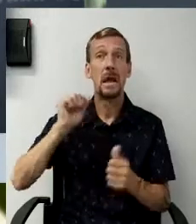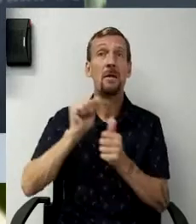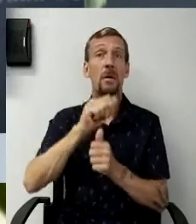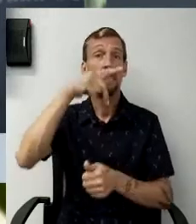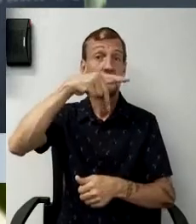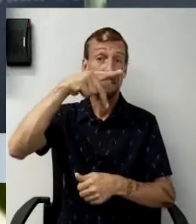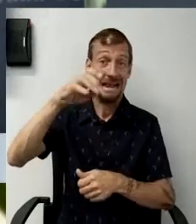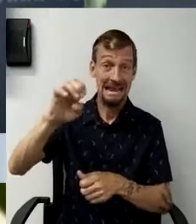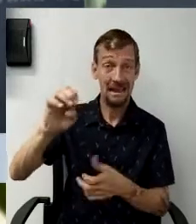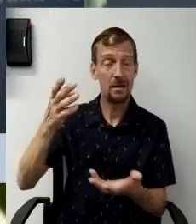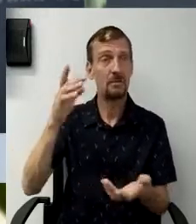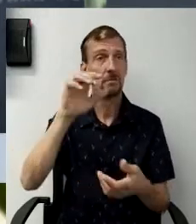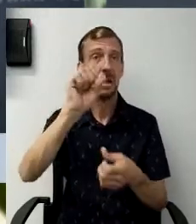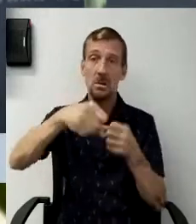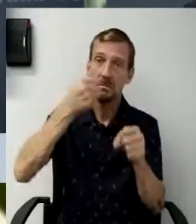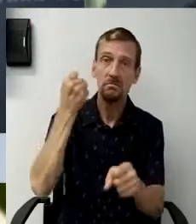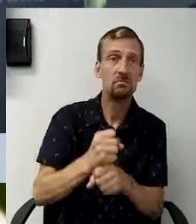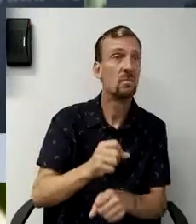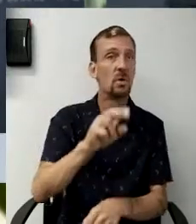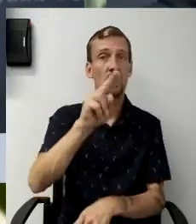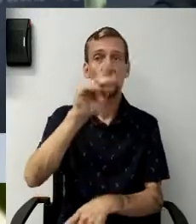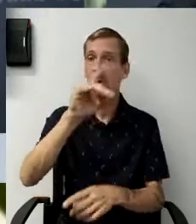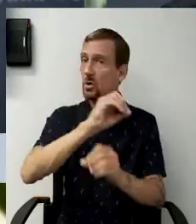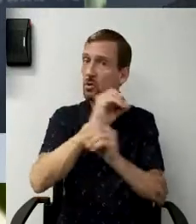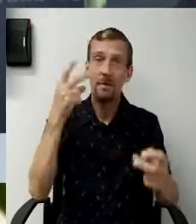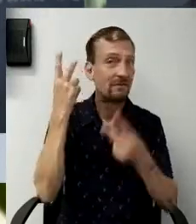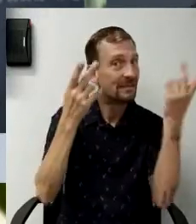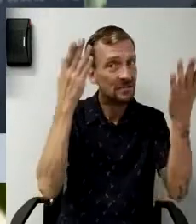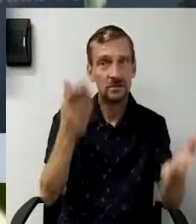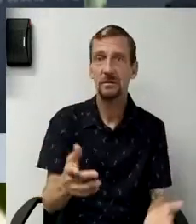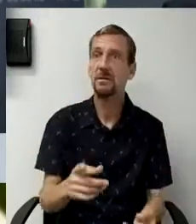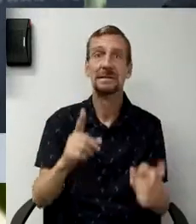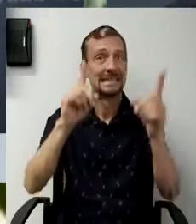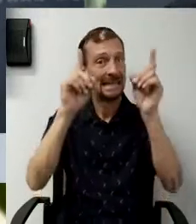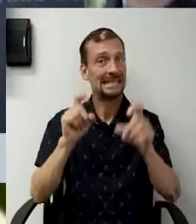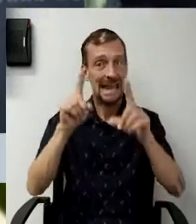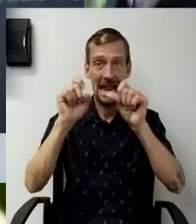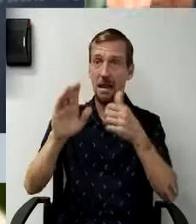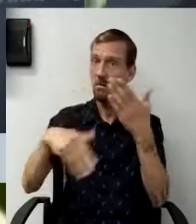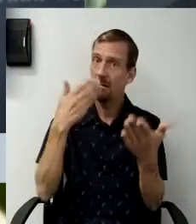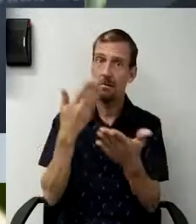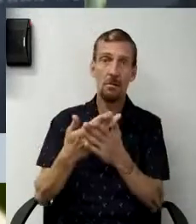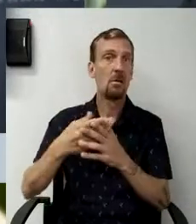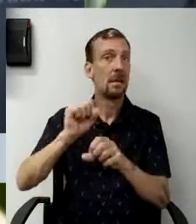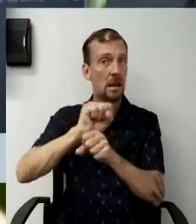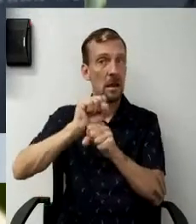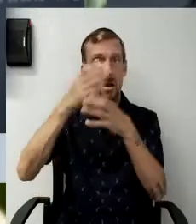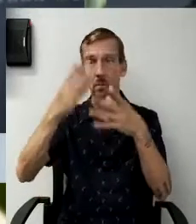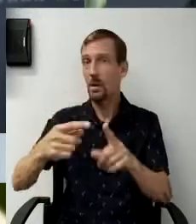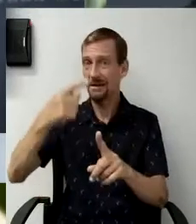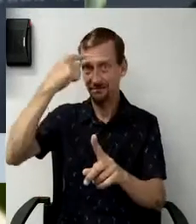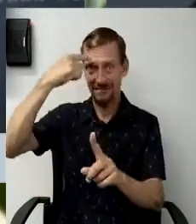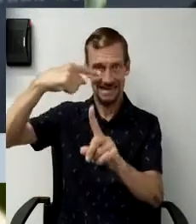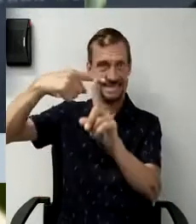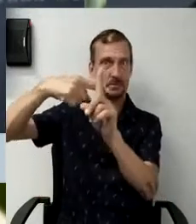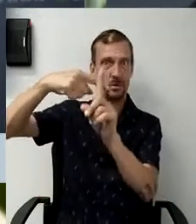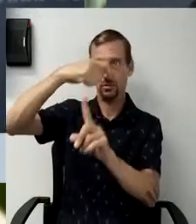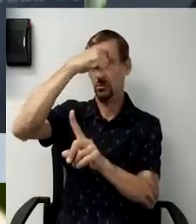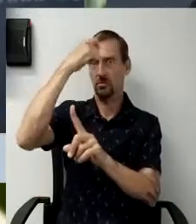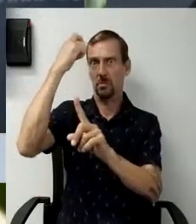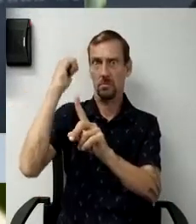They're lockdown units, no visitors. We test employees, temperature and everything every time they come in and